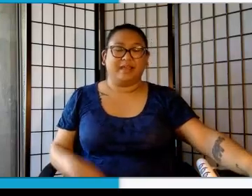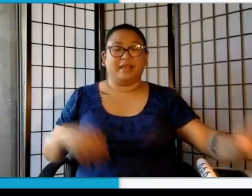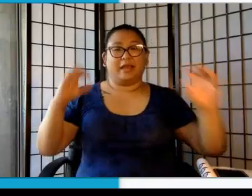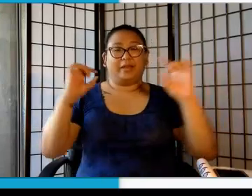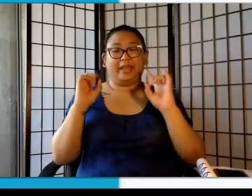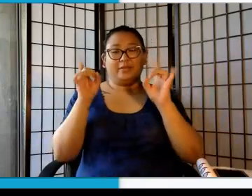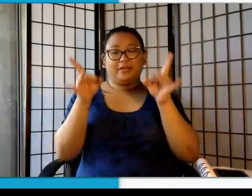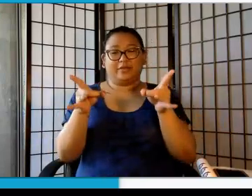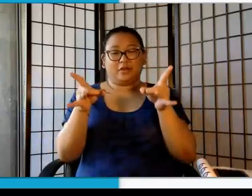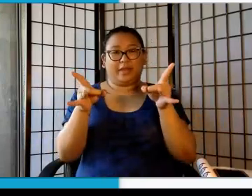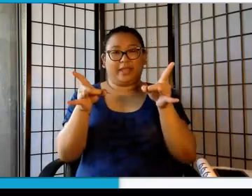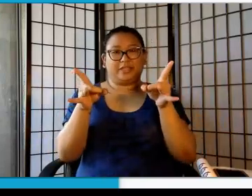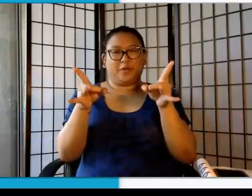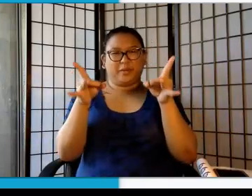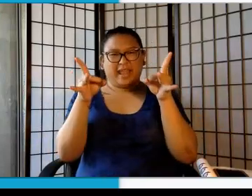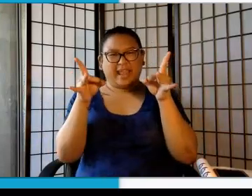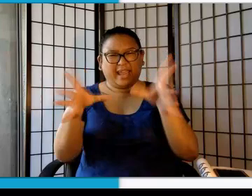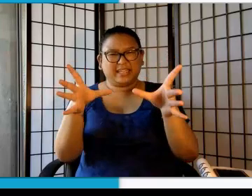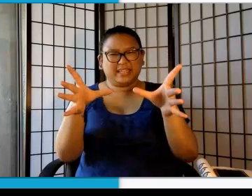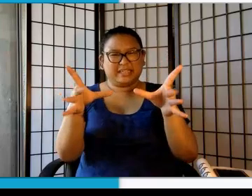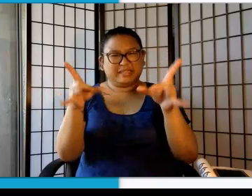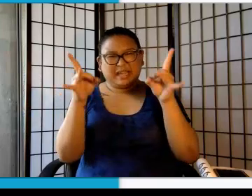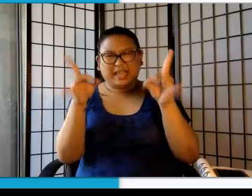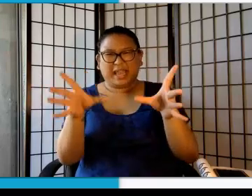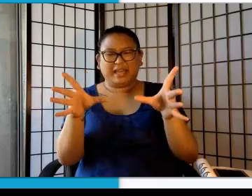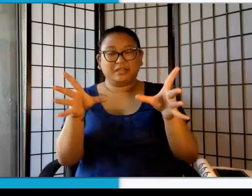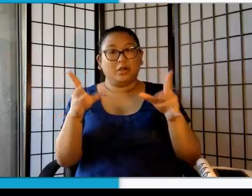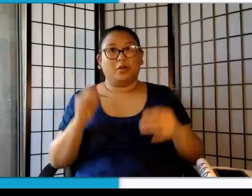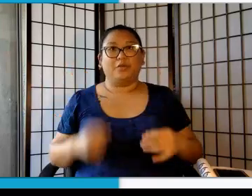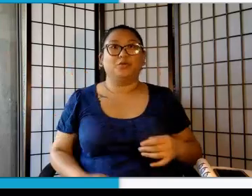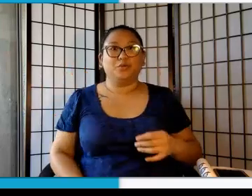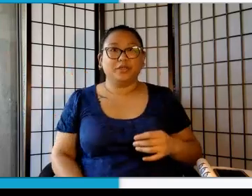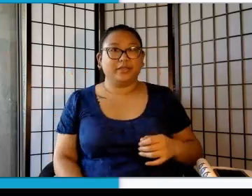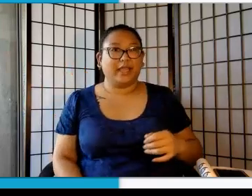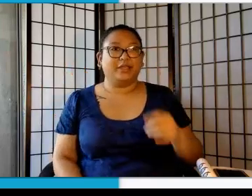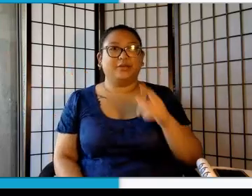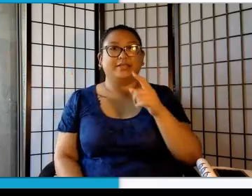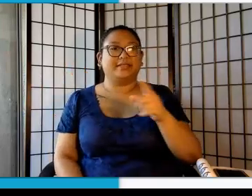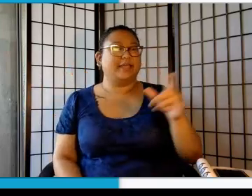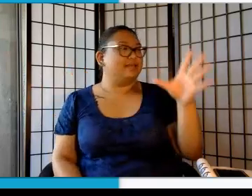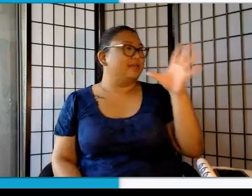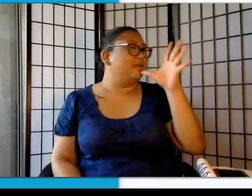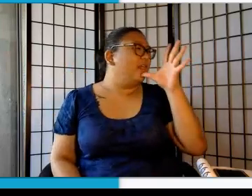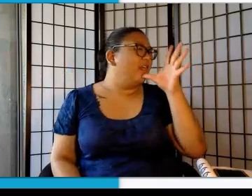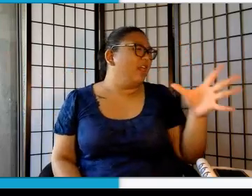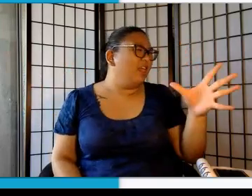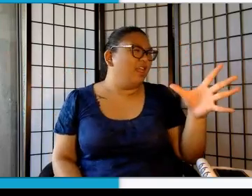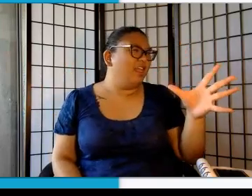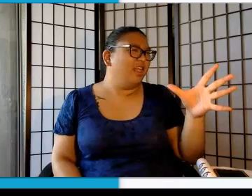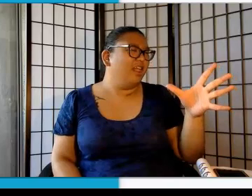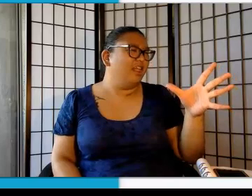Okay. Now hate, you can either go 8s forward, hate it, or if you really, really hate it, you can detest it.